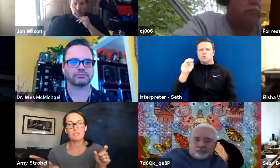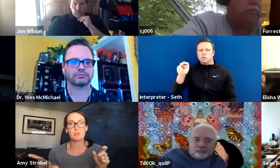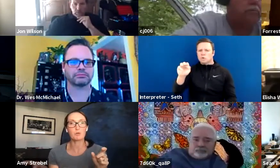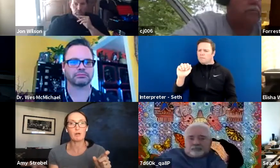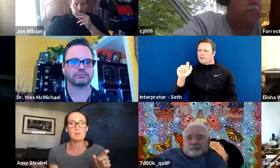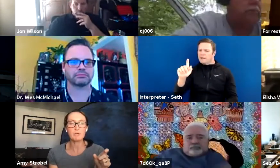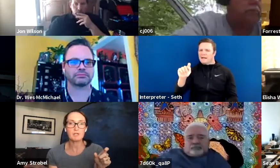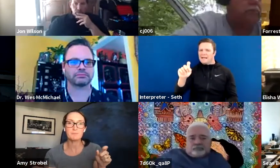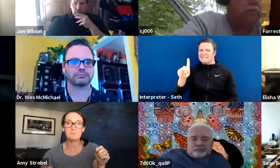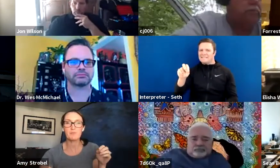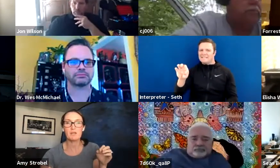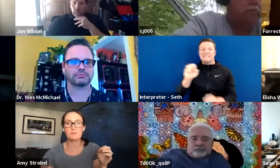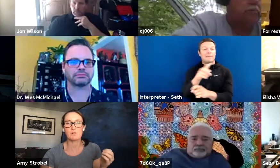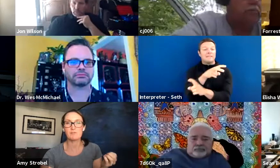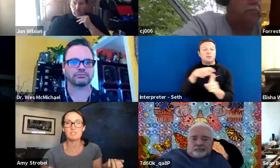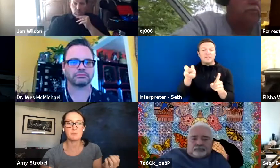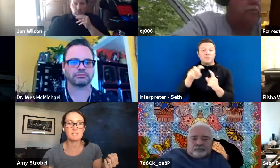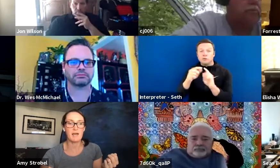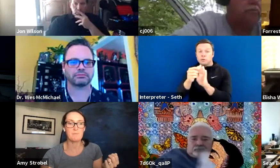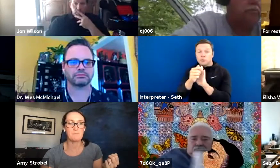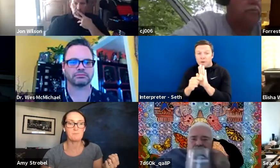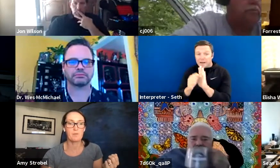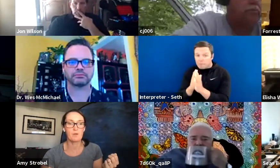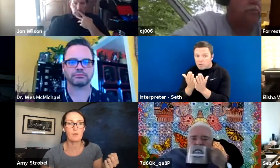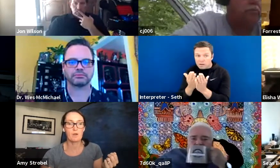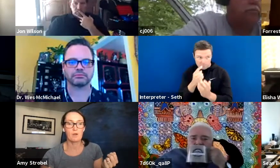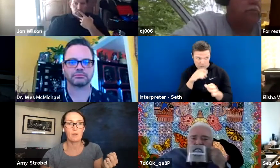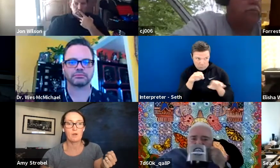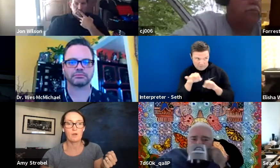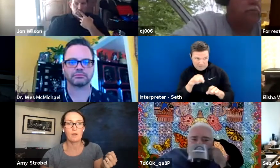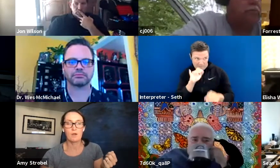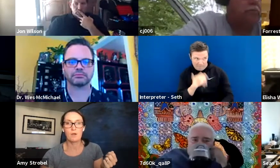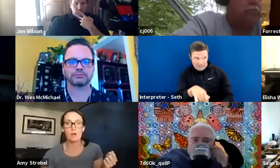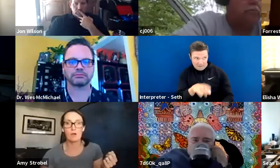be transferred to the grade book. And I was wondering if you could speak to that.